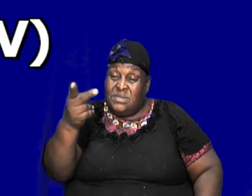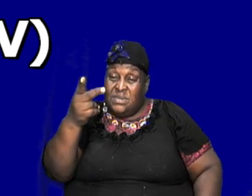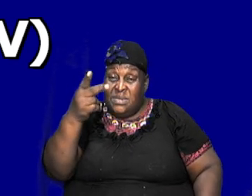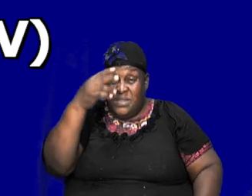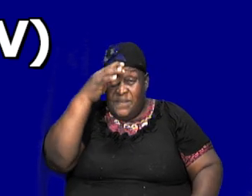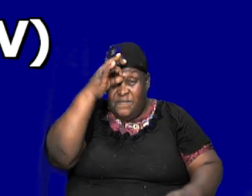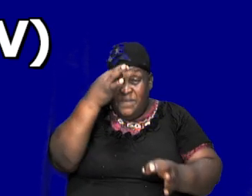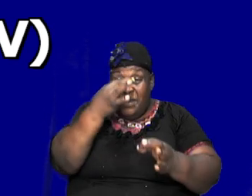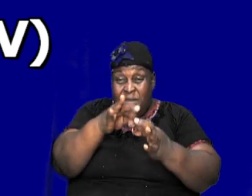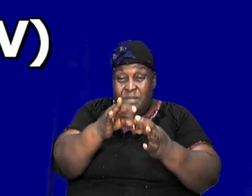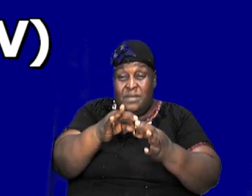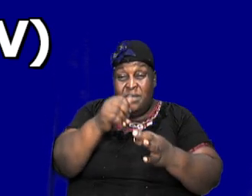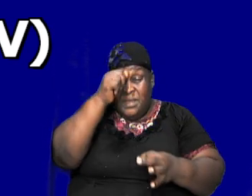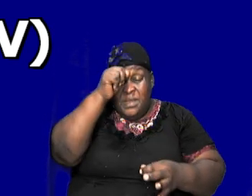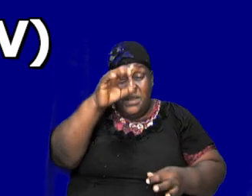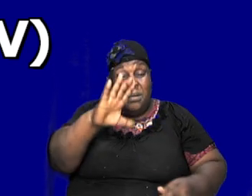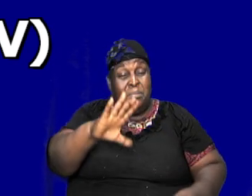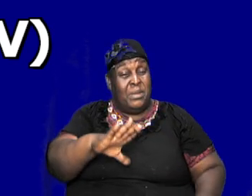Jesus